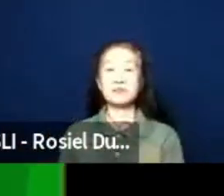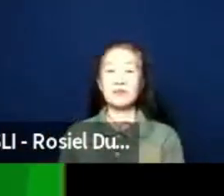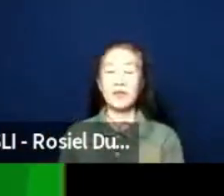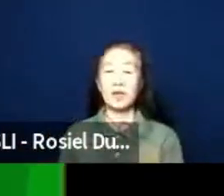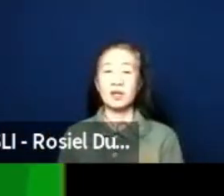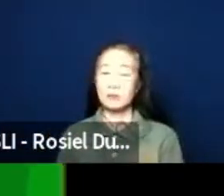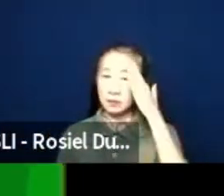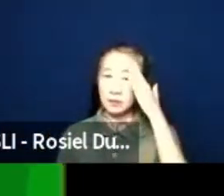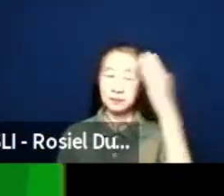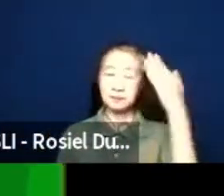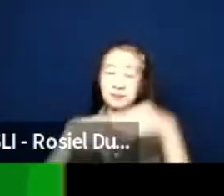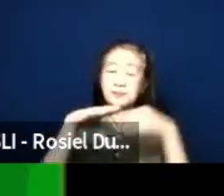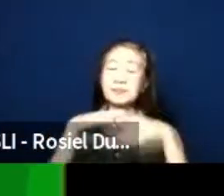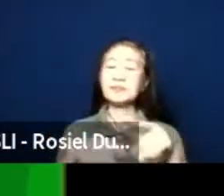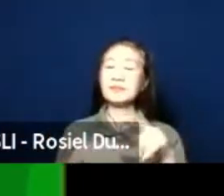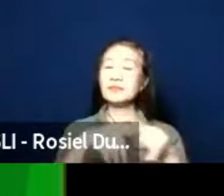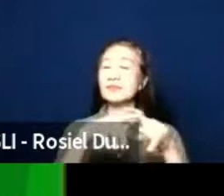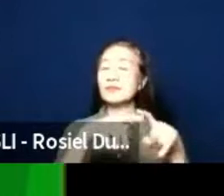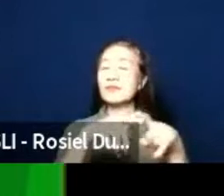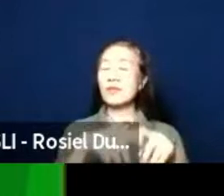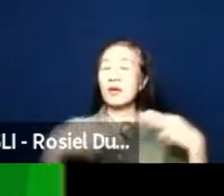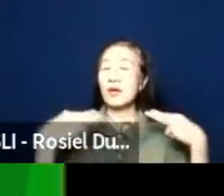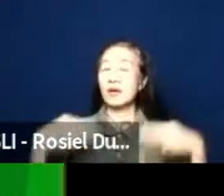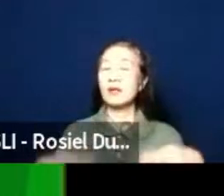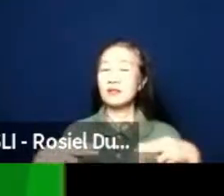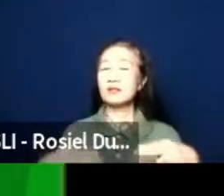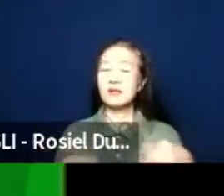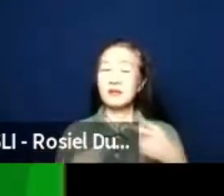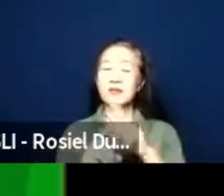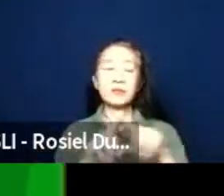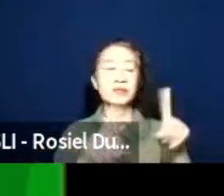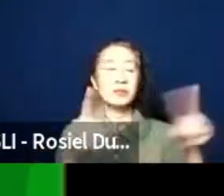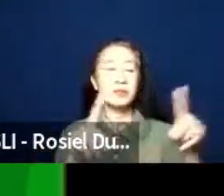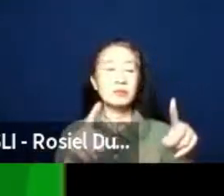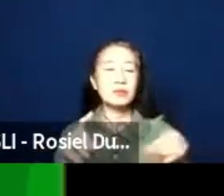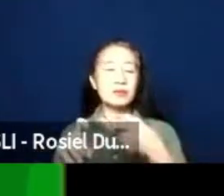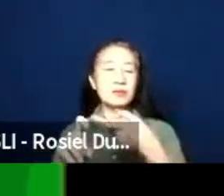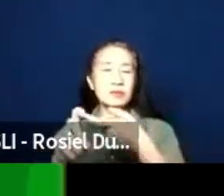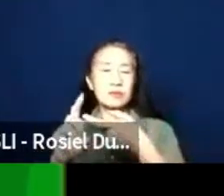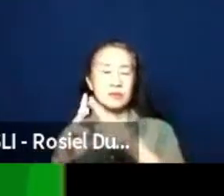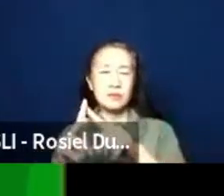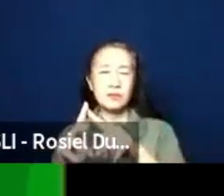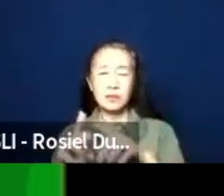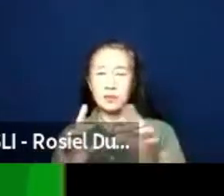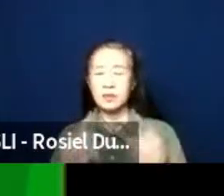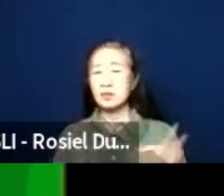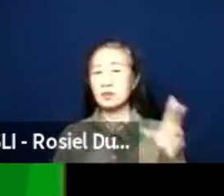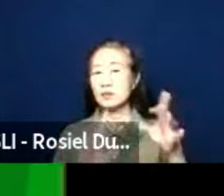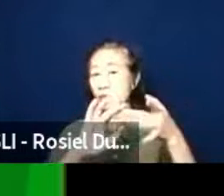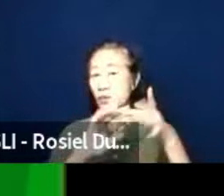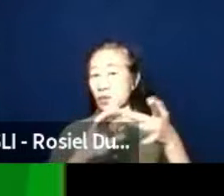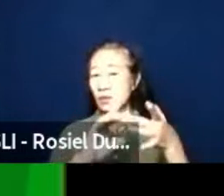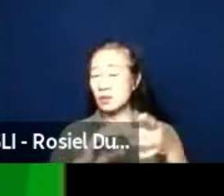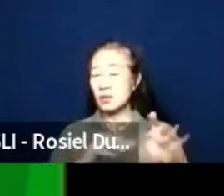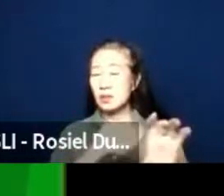Locate and access your electronic health records from a variety of sources by using an online tool such as